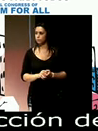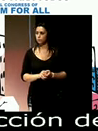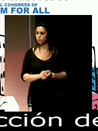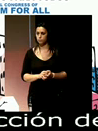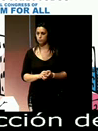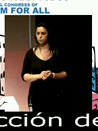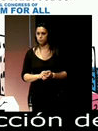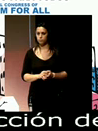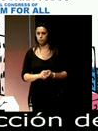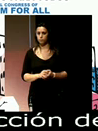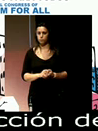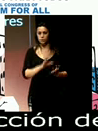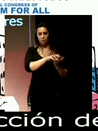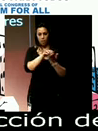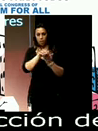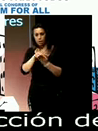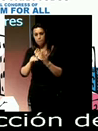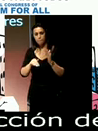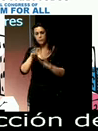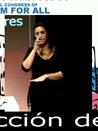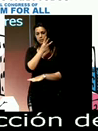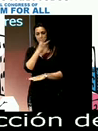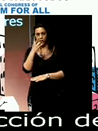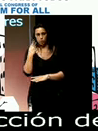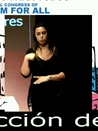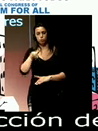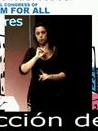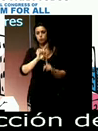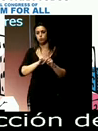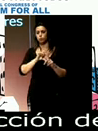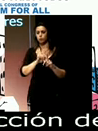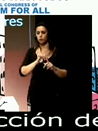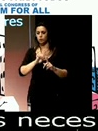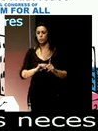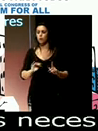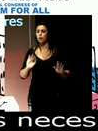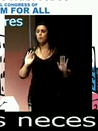new structure is very easy. That